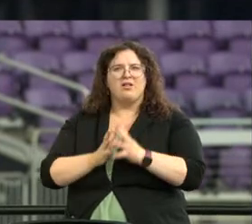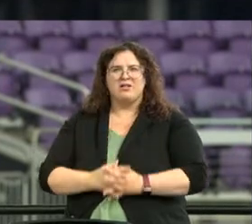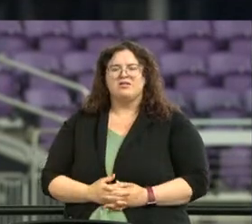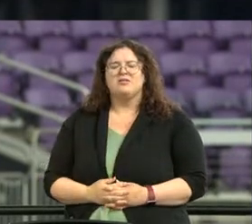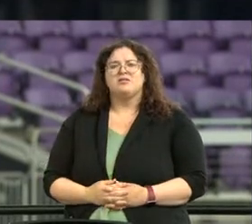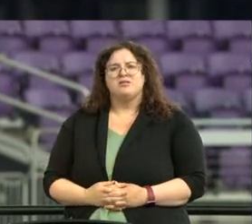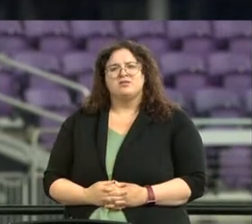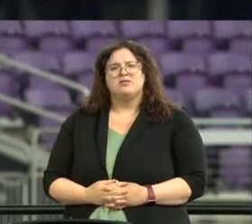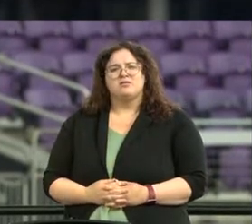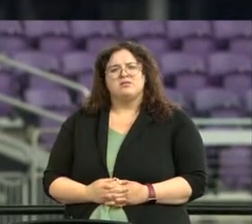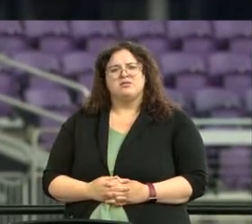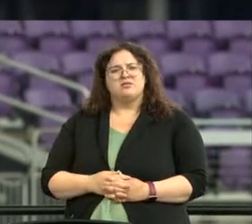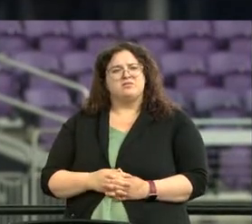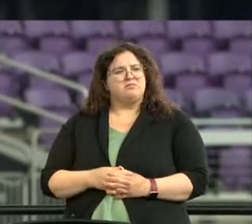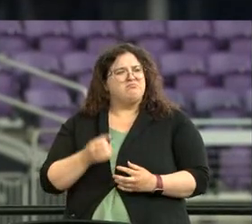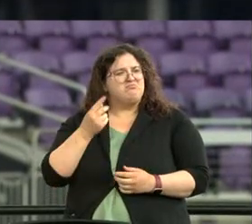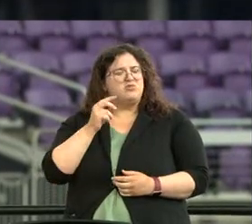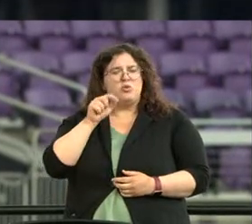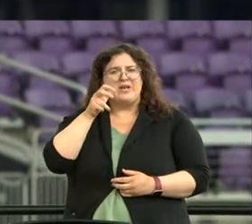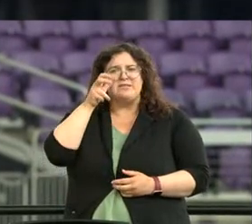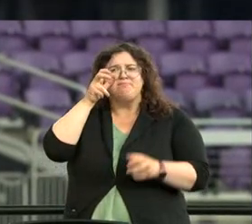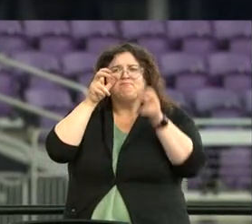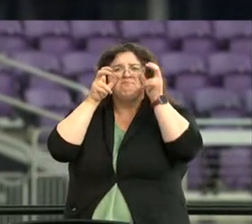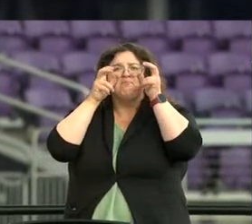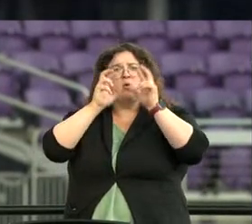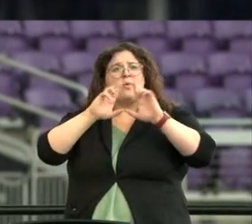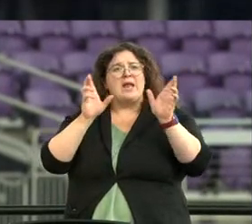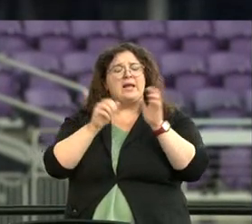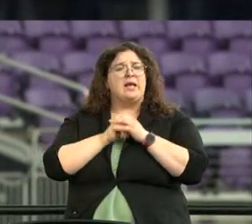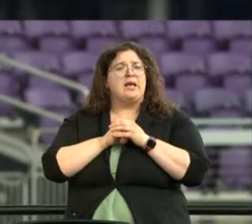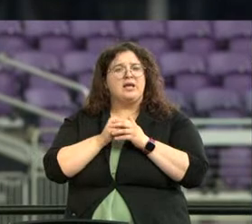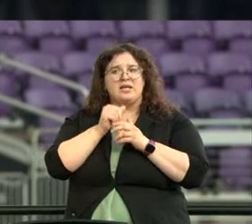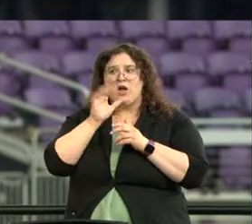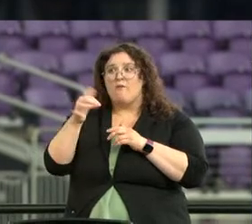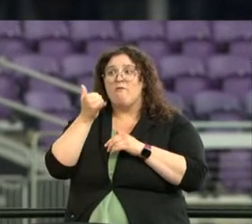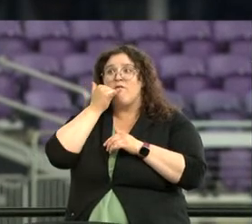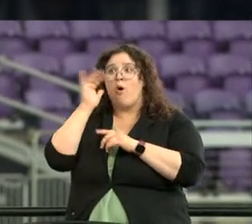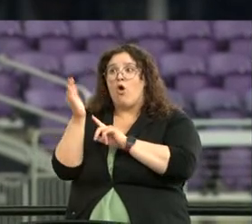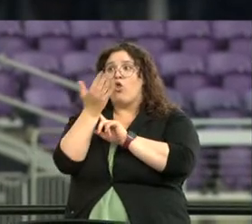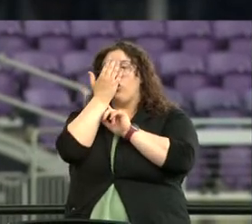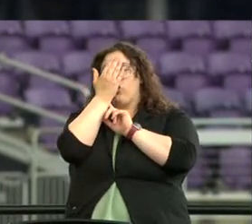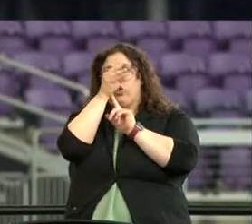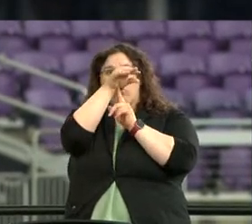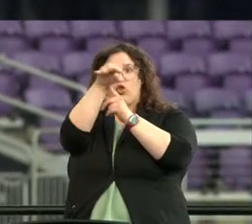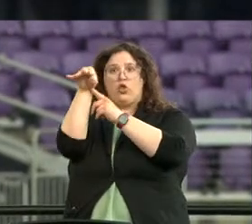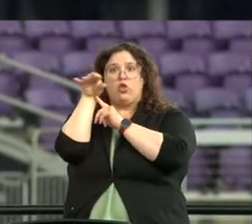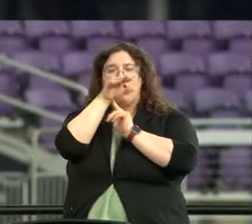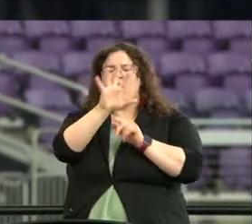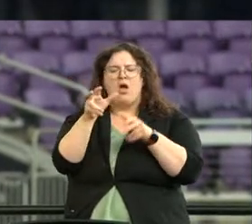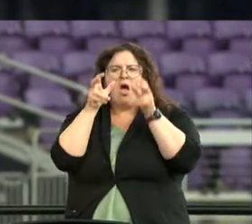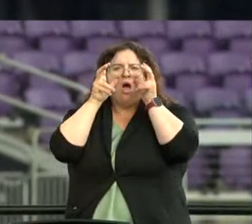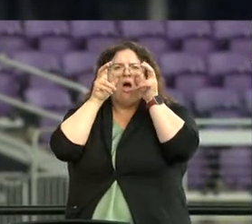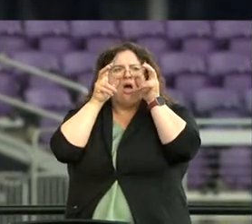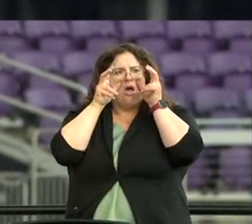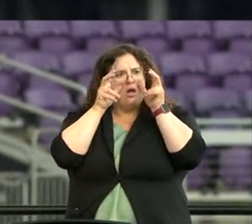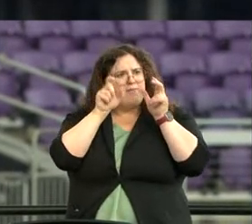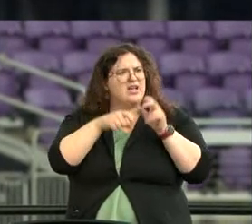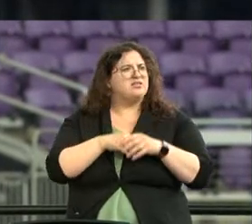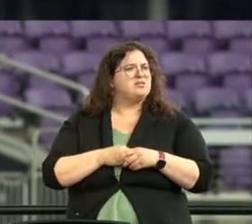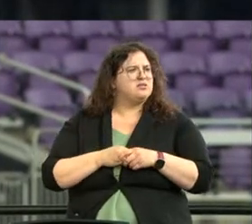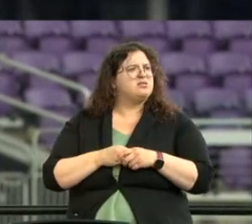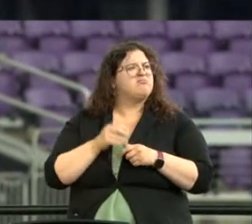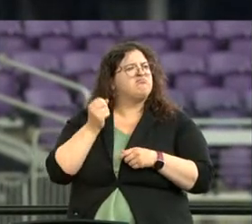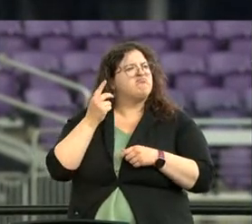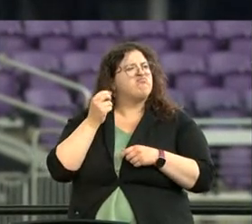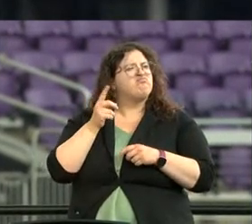Experience life through your own eyes, not through the lens of your phone. When all is said and done, people may or may not remember